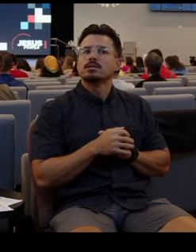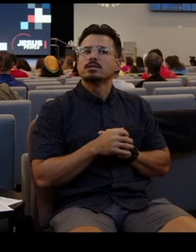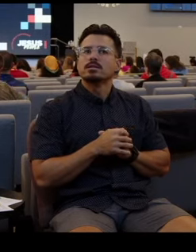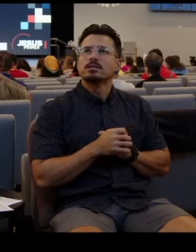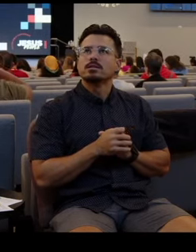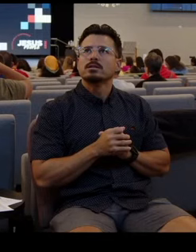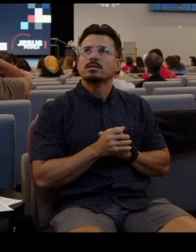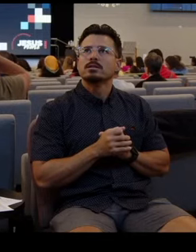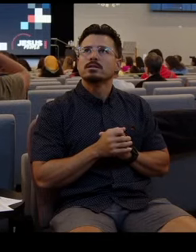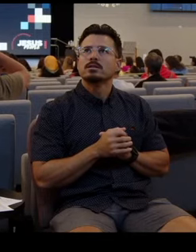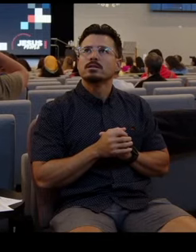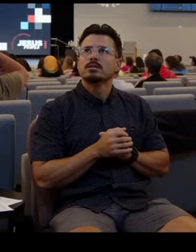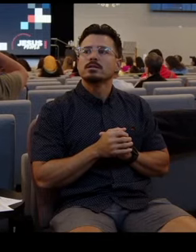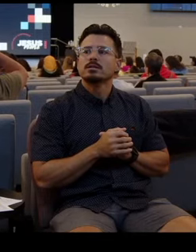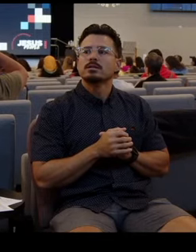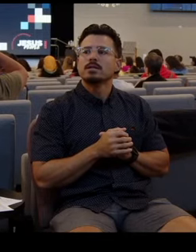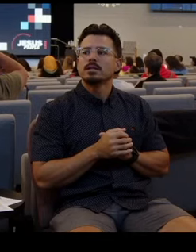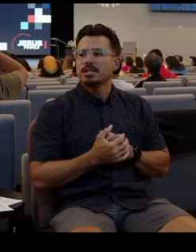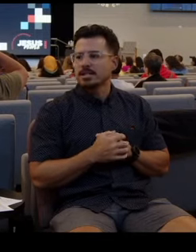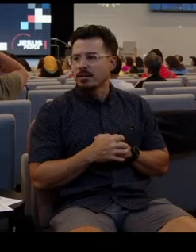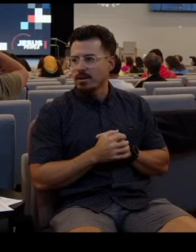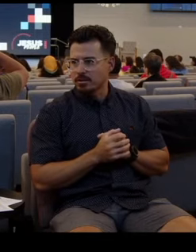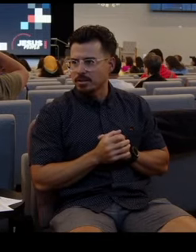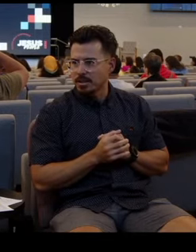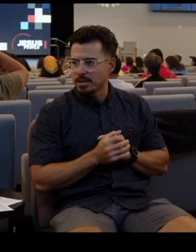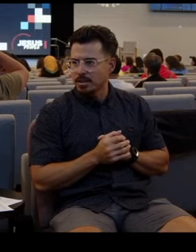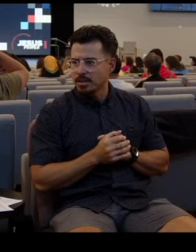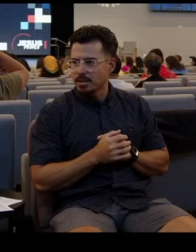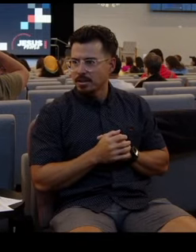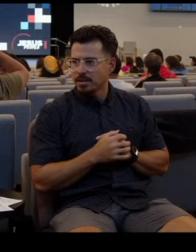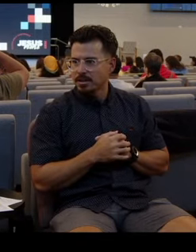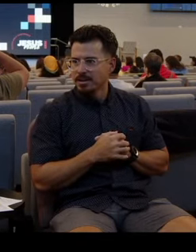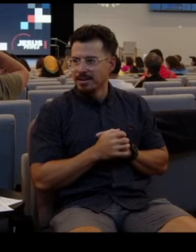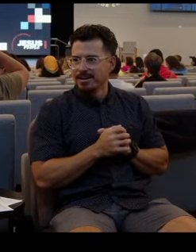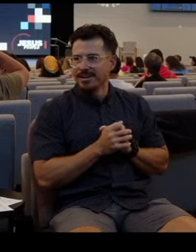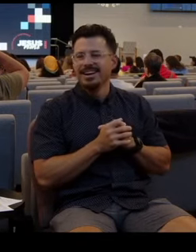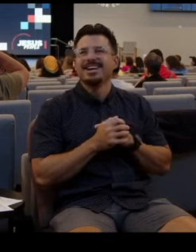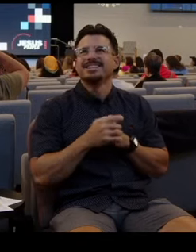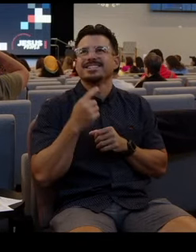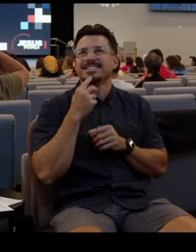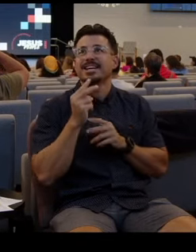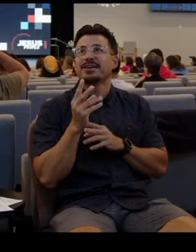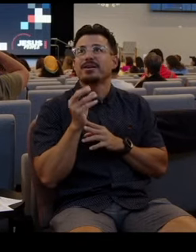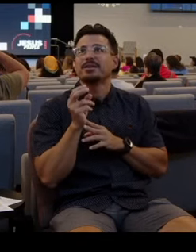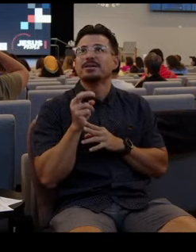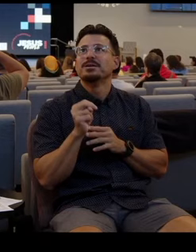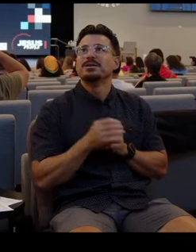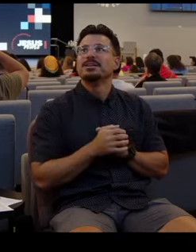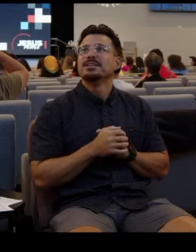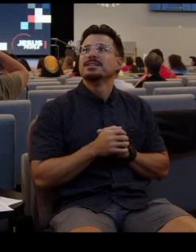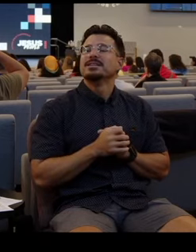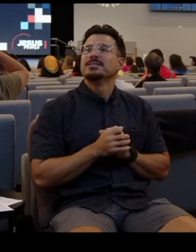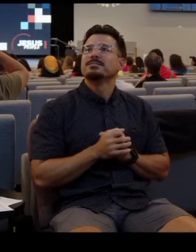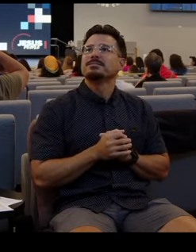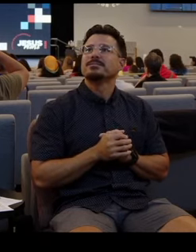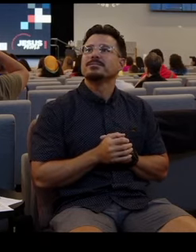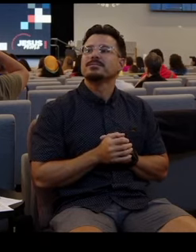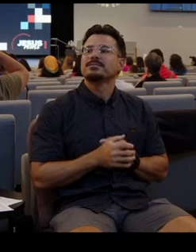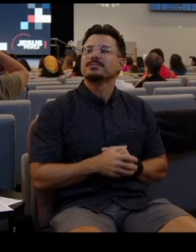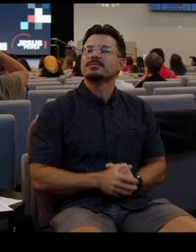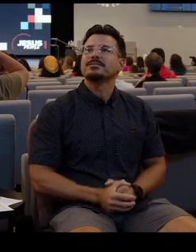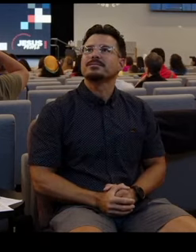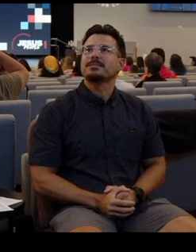you, that in that seed, in the local church, is the equipping for God to do